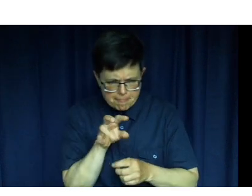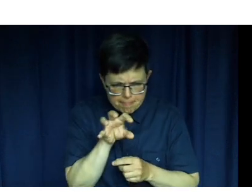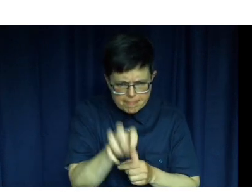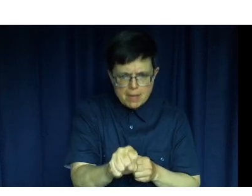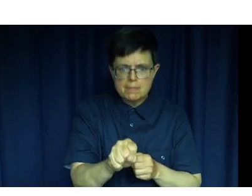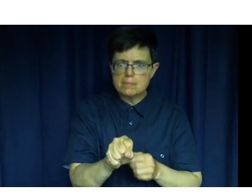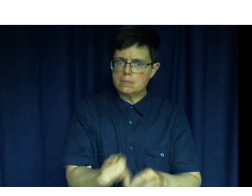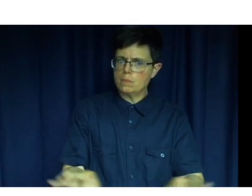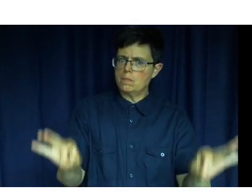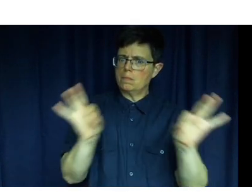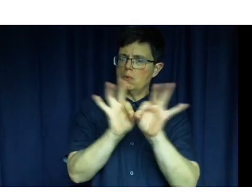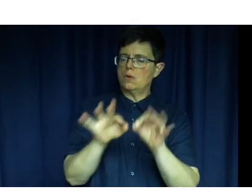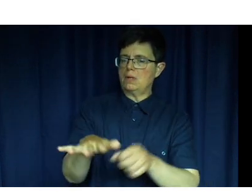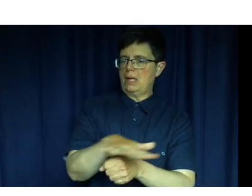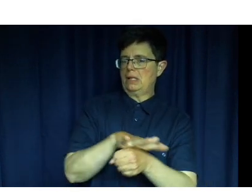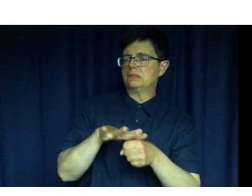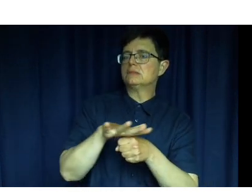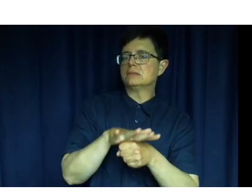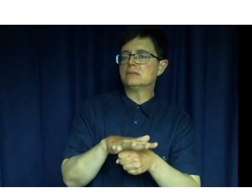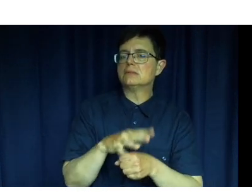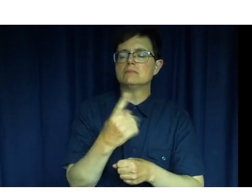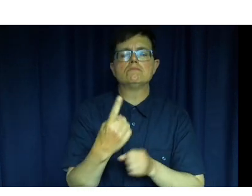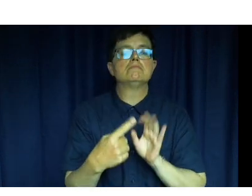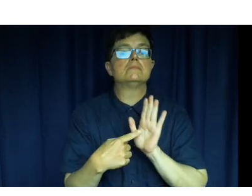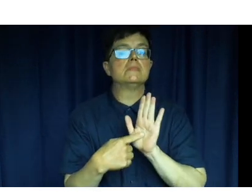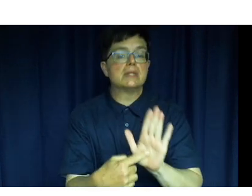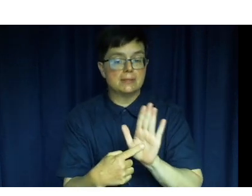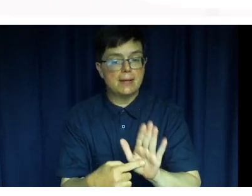for example, we asked